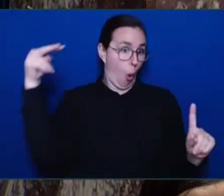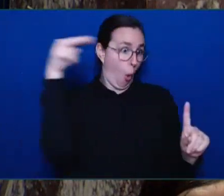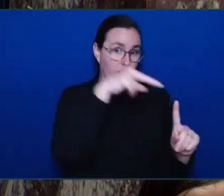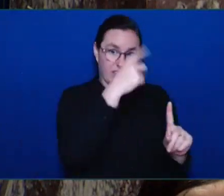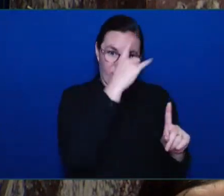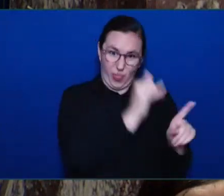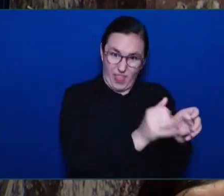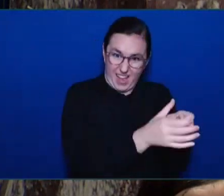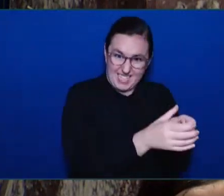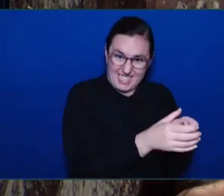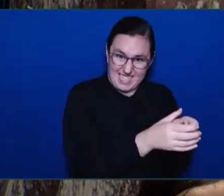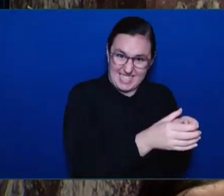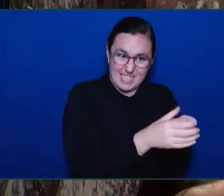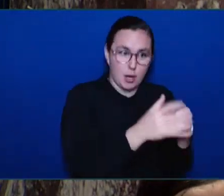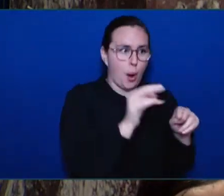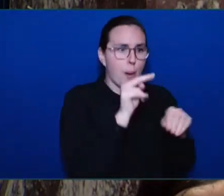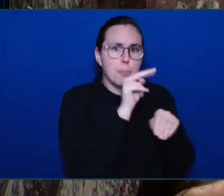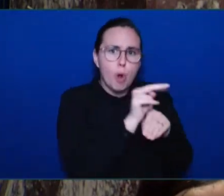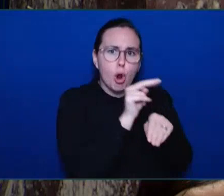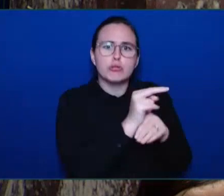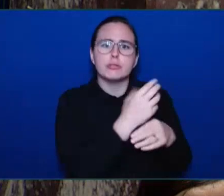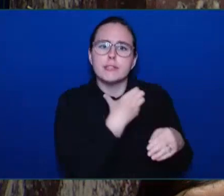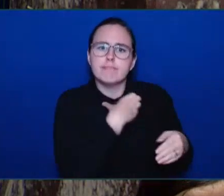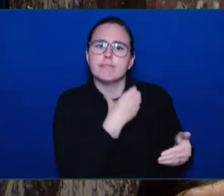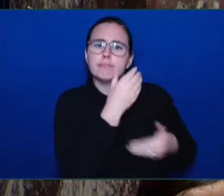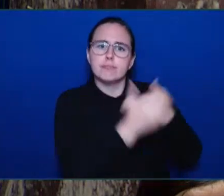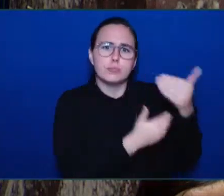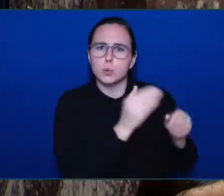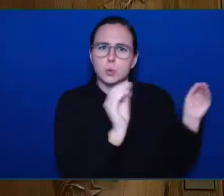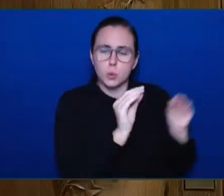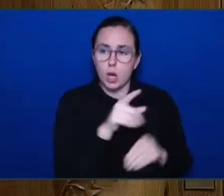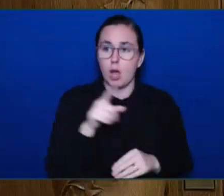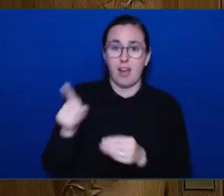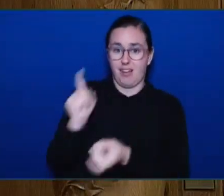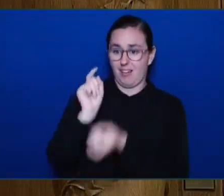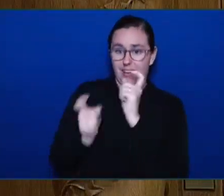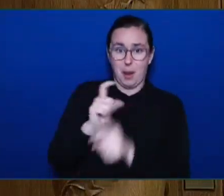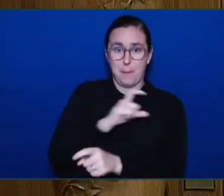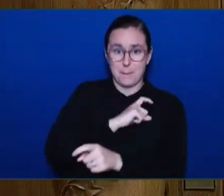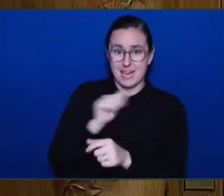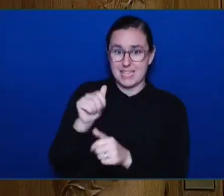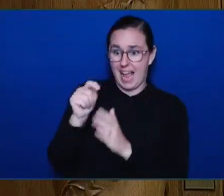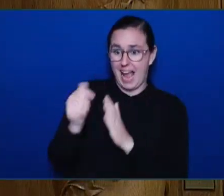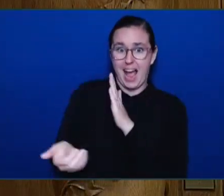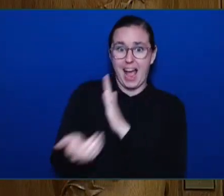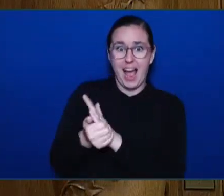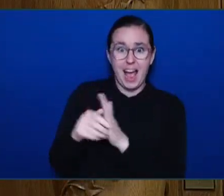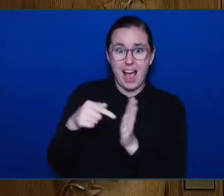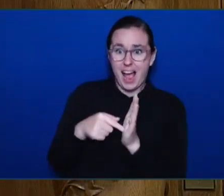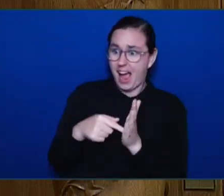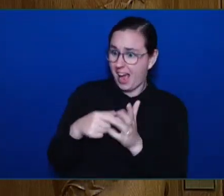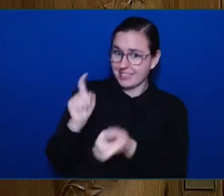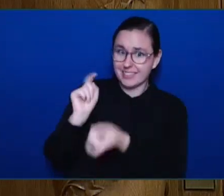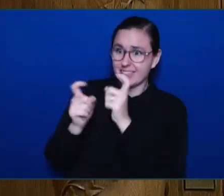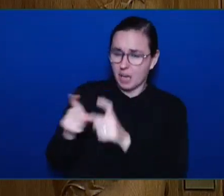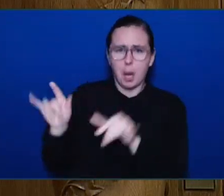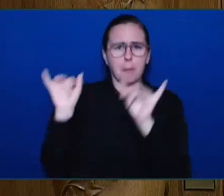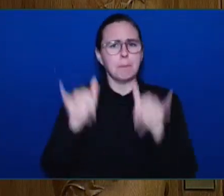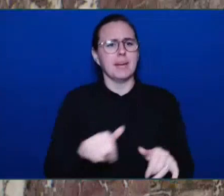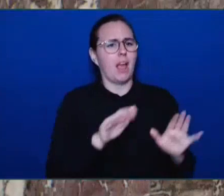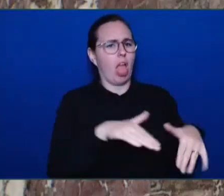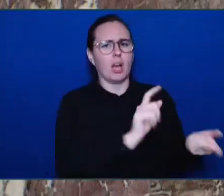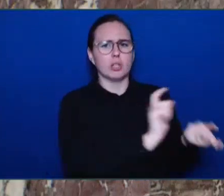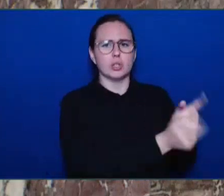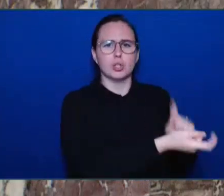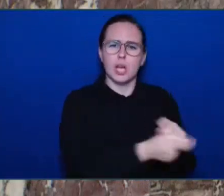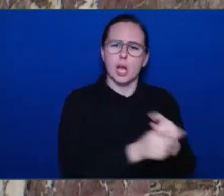a year ago and still nothing. When will he act? Minister of Public Safety. Thank you, Honourable Chair.